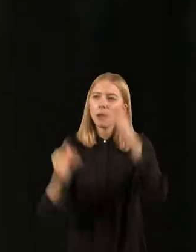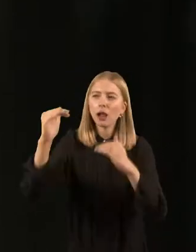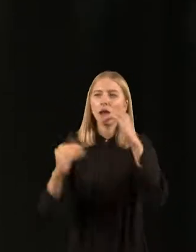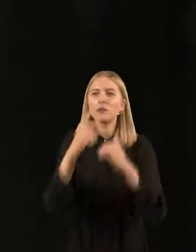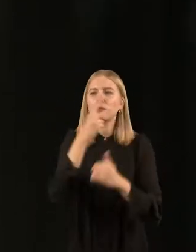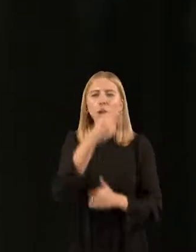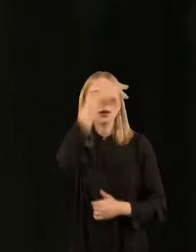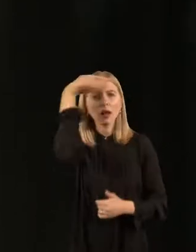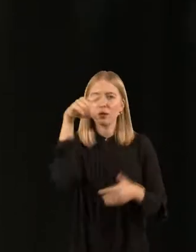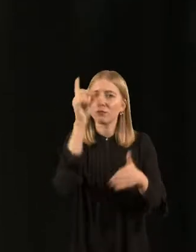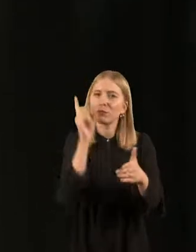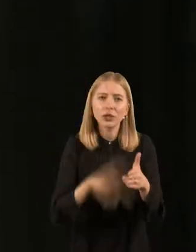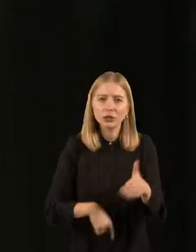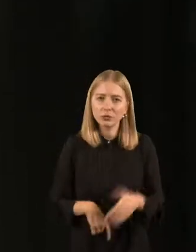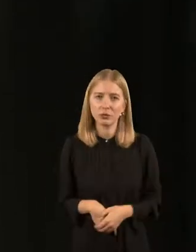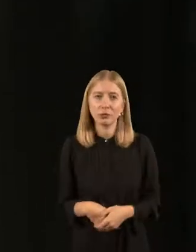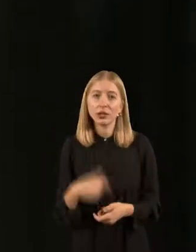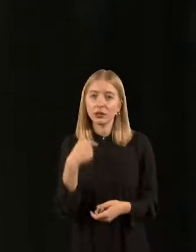we